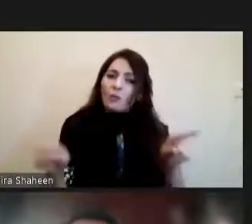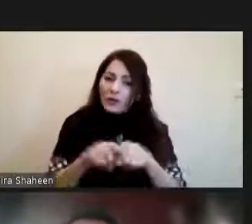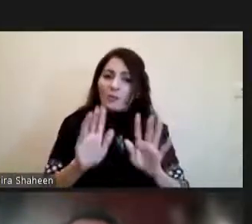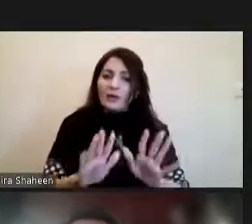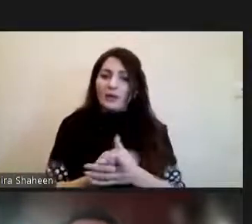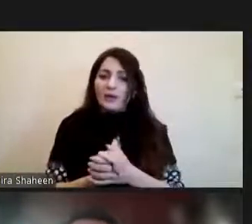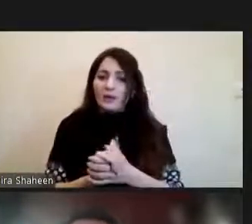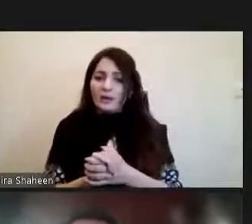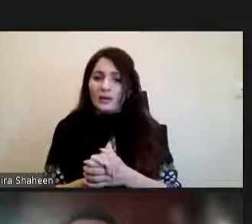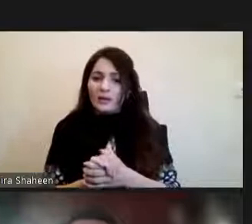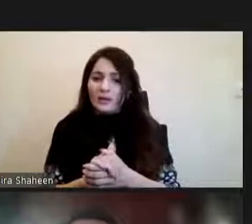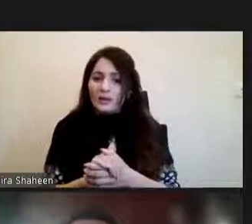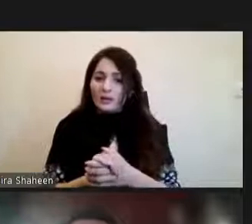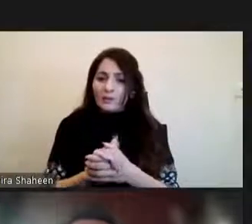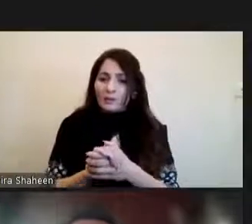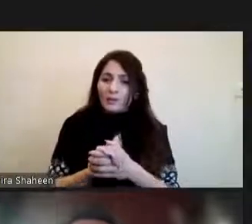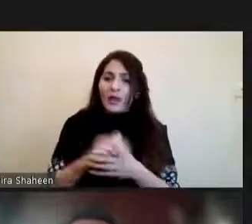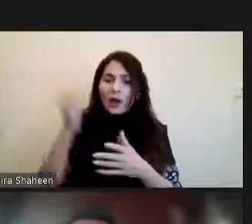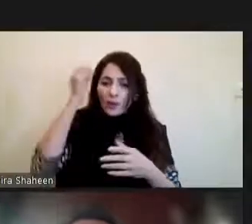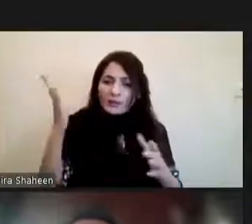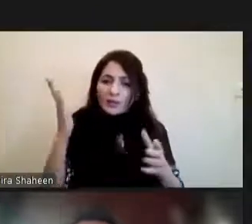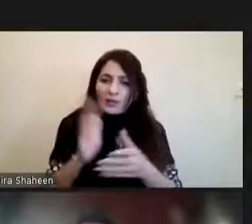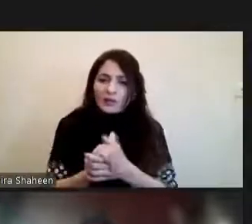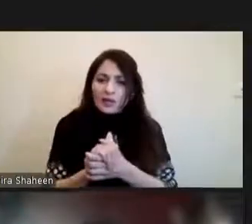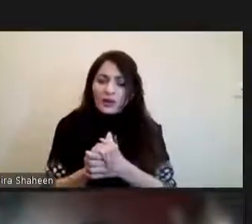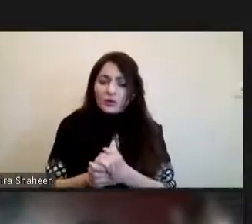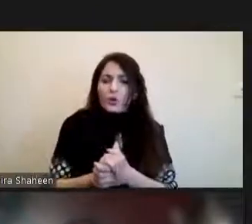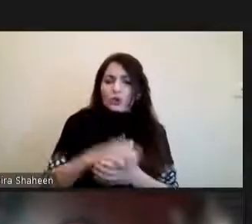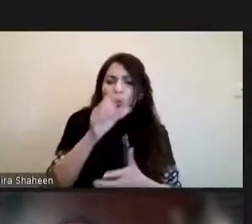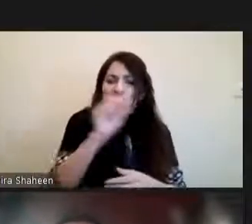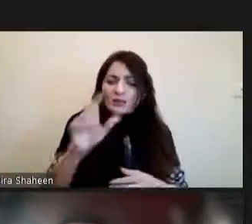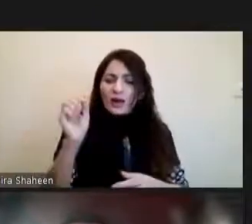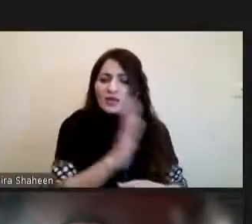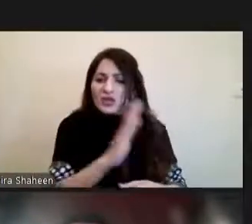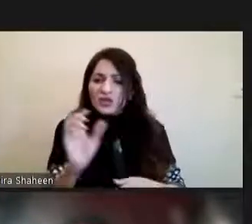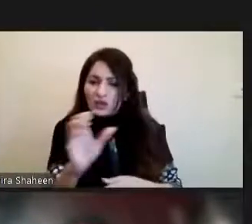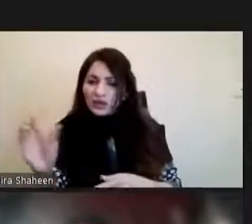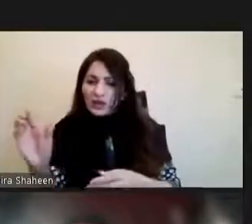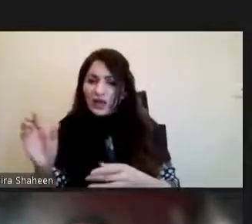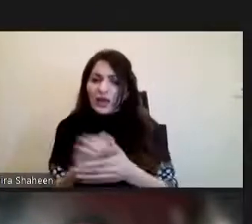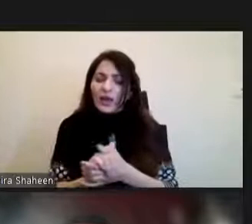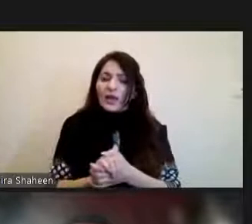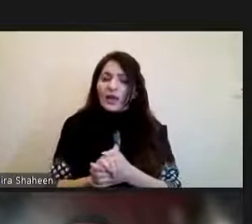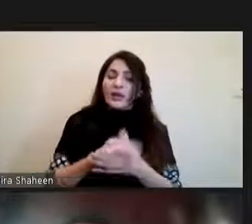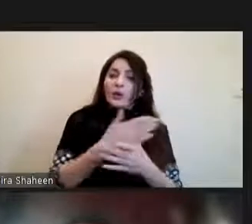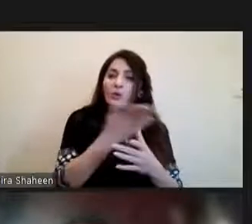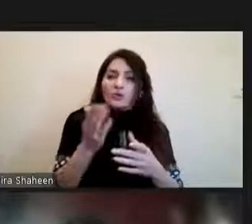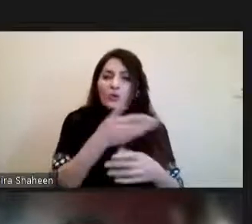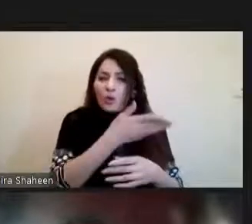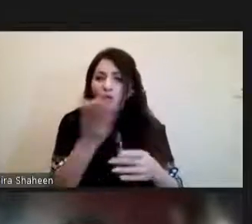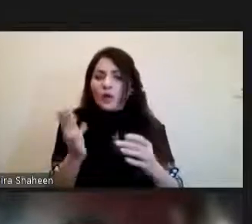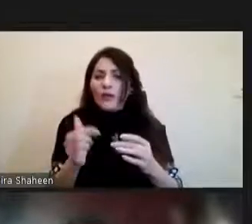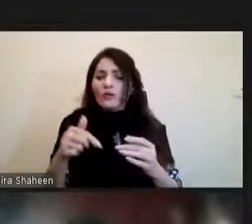Mobile internet awareness is one of the important factors that define whether someone becomes a user and adopts mobile